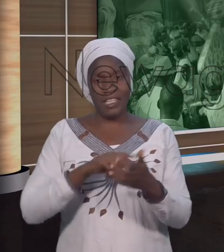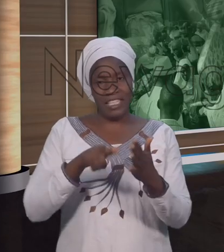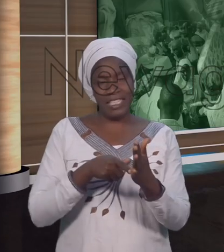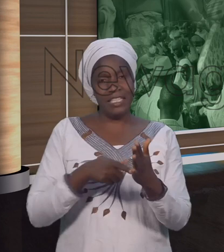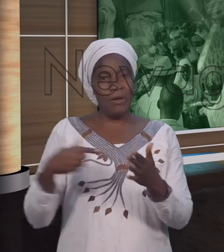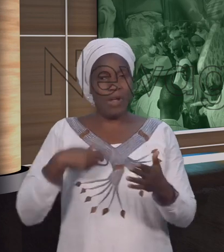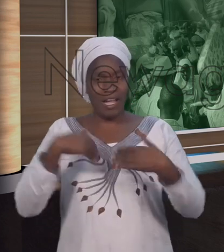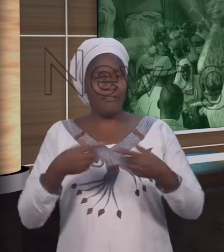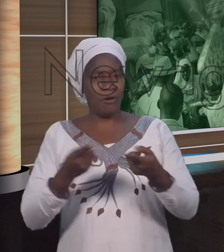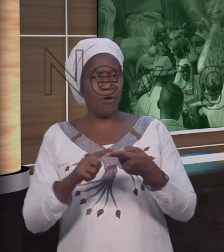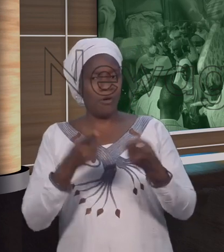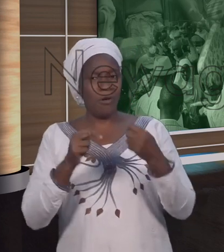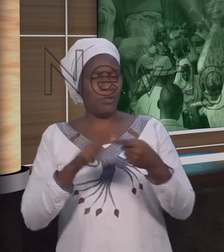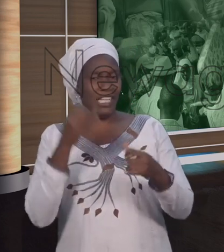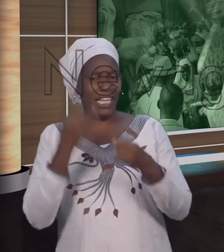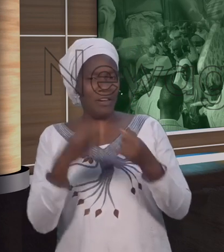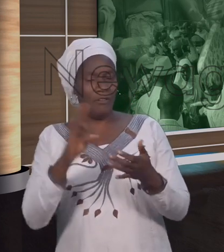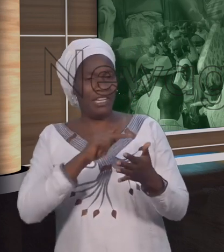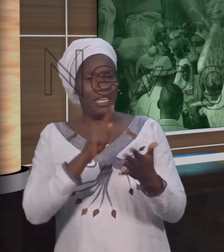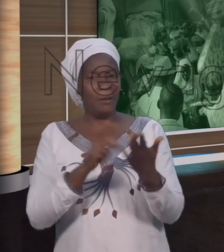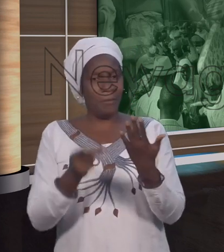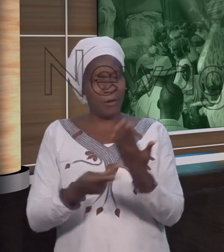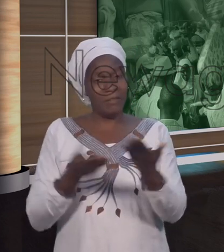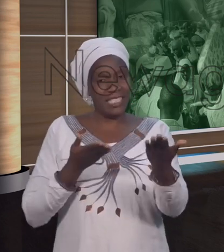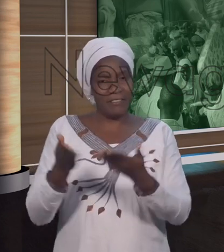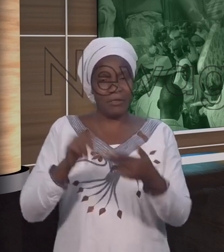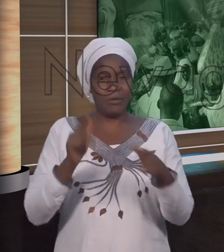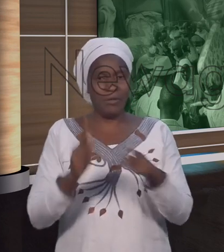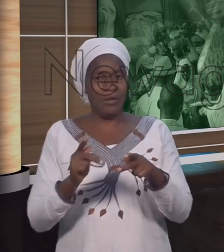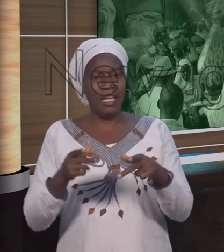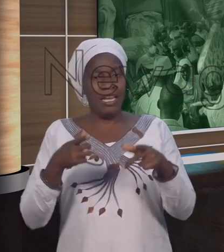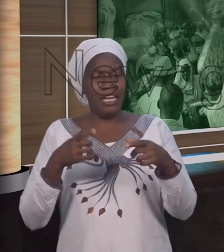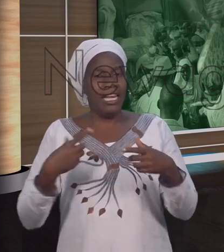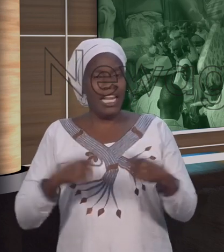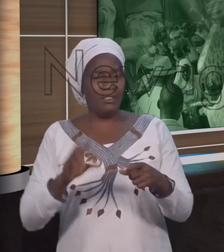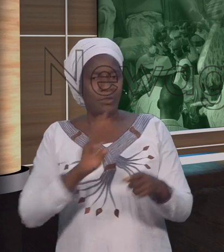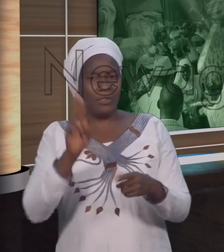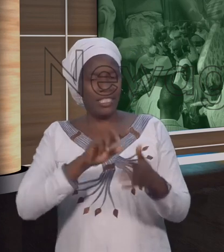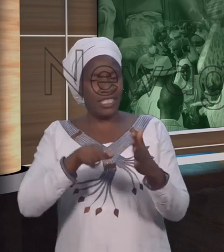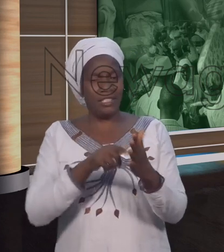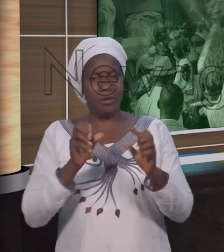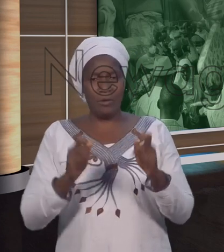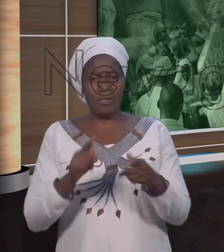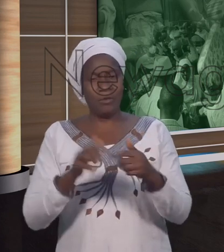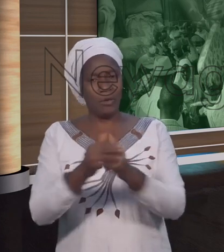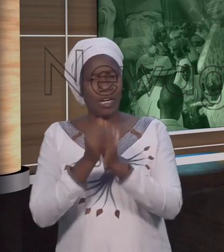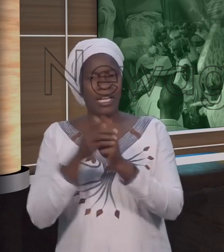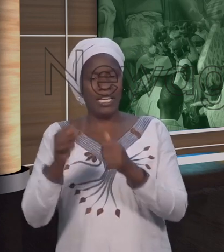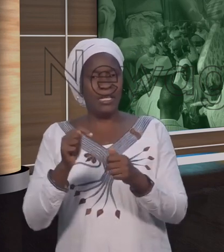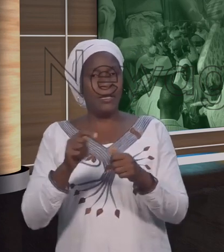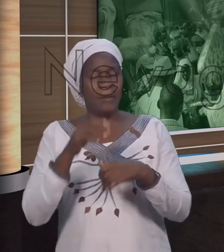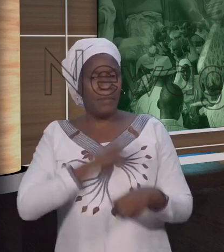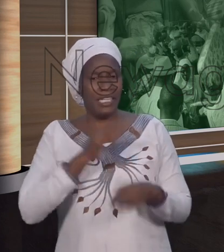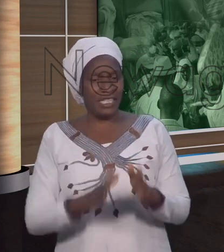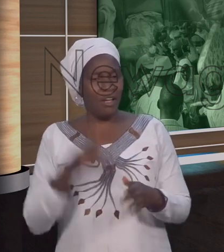It is on that note we draw the curtains on this episode of Service to Humanity. Let me use this forum to congratulate the minister on